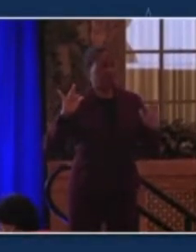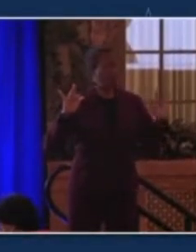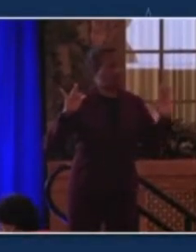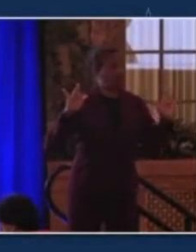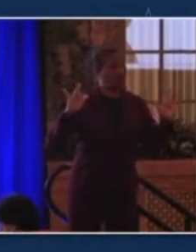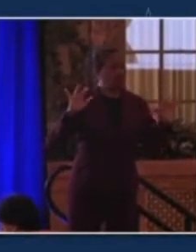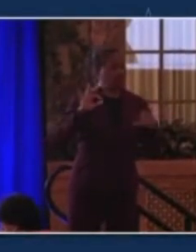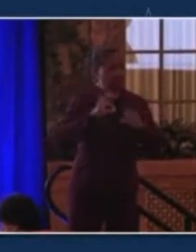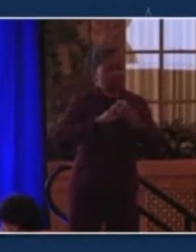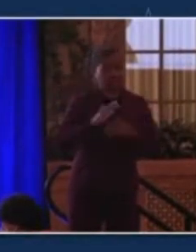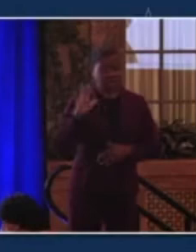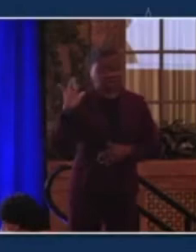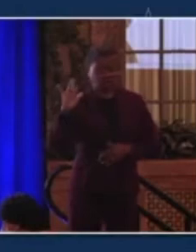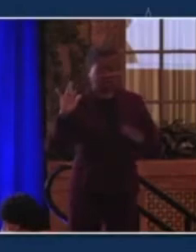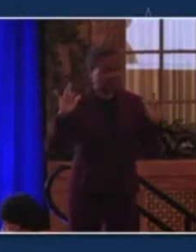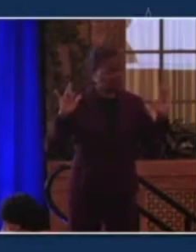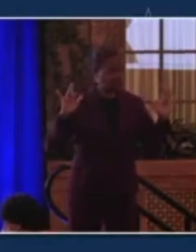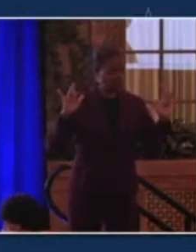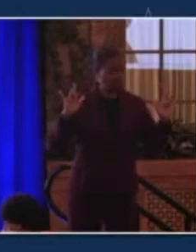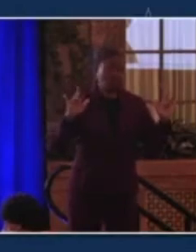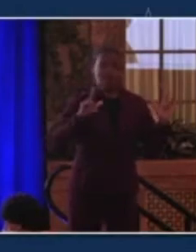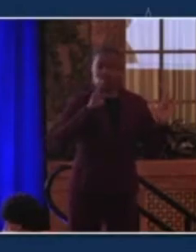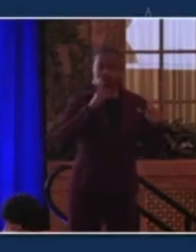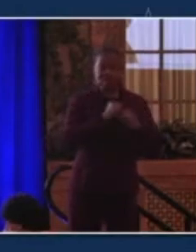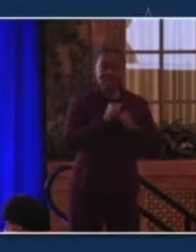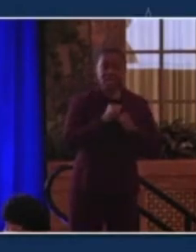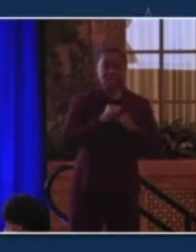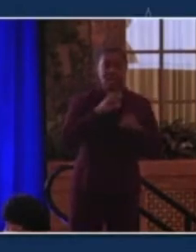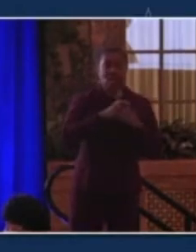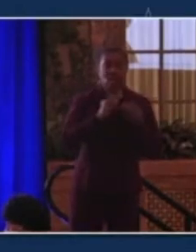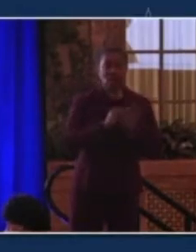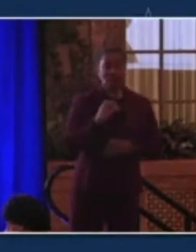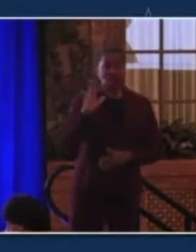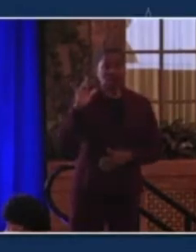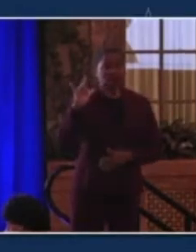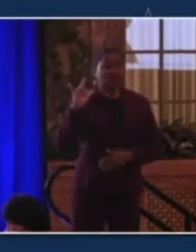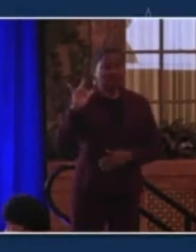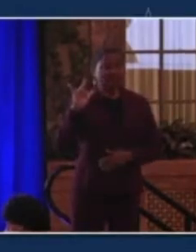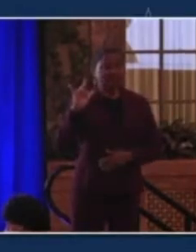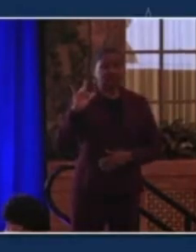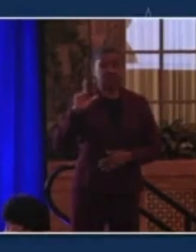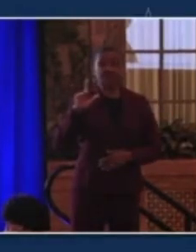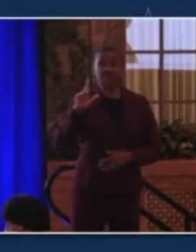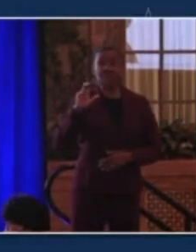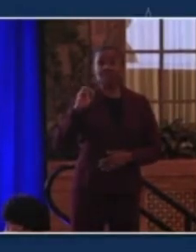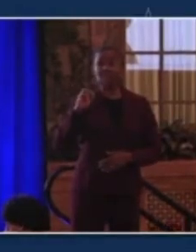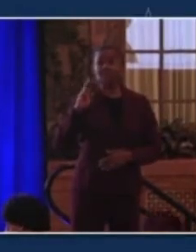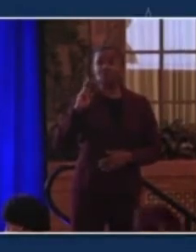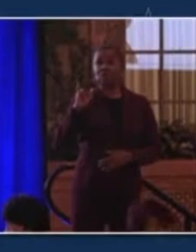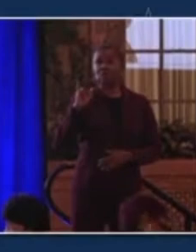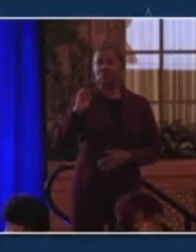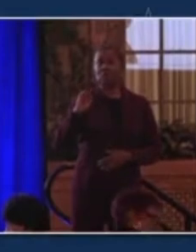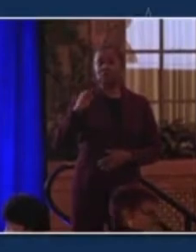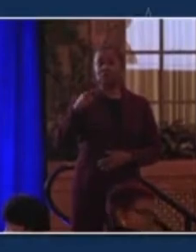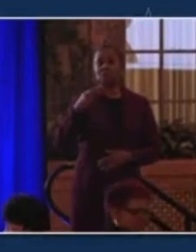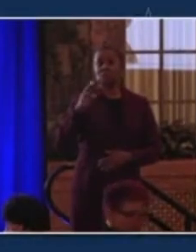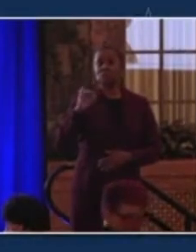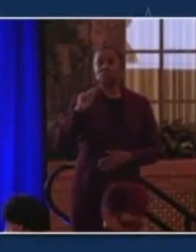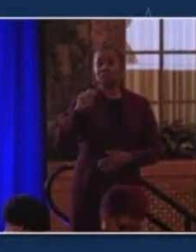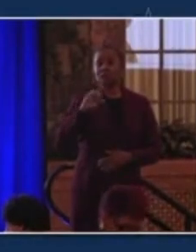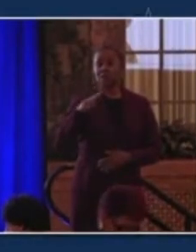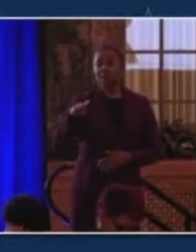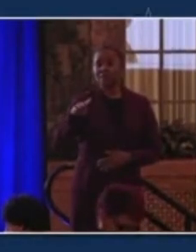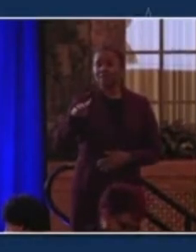25-25. And the guy who made the 25th vote is Luis Gutierrez,